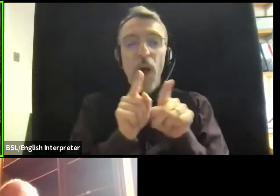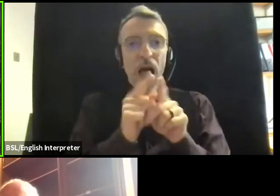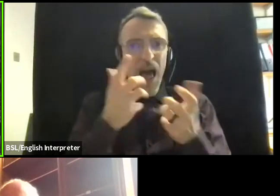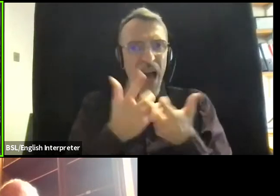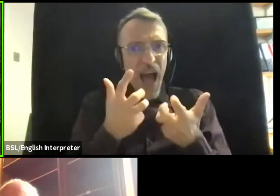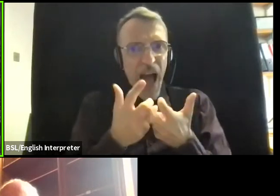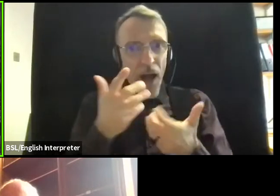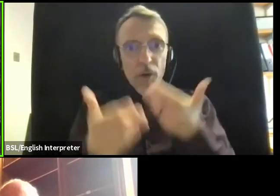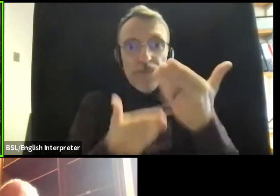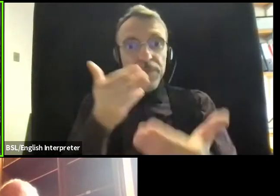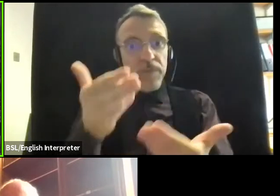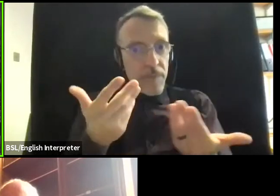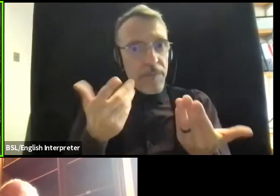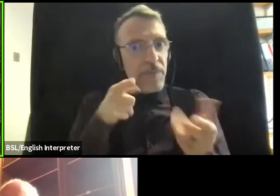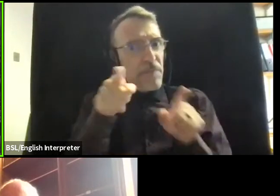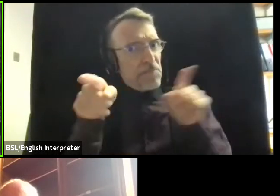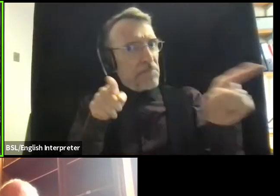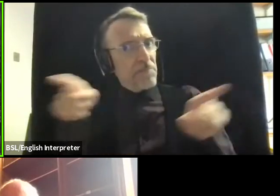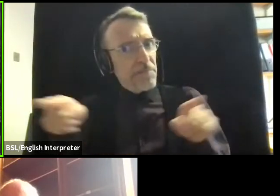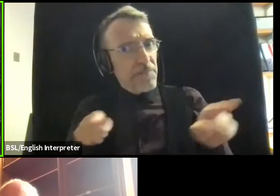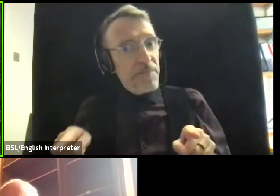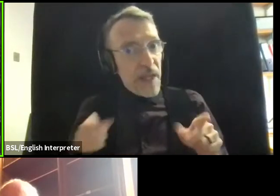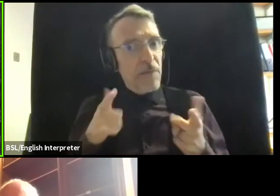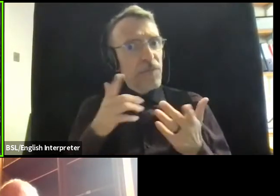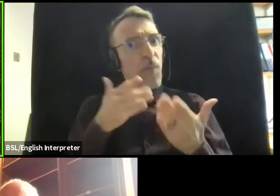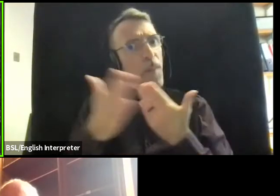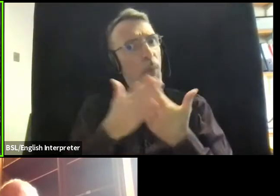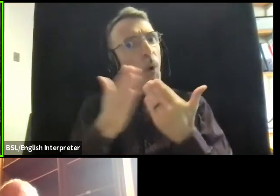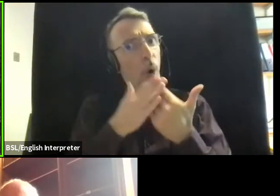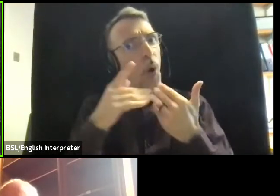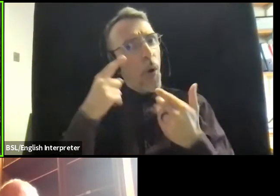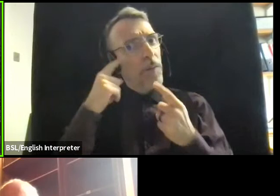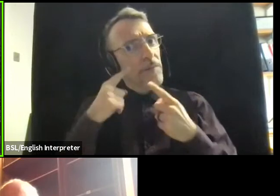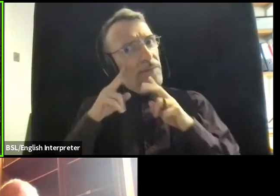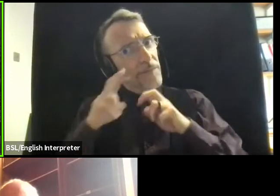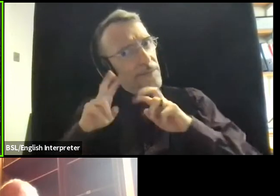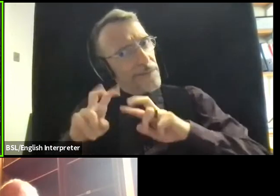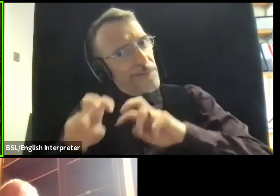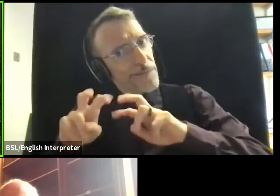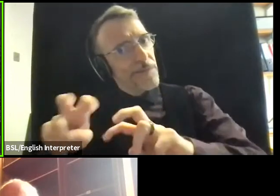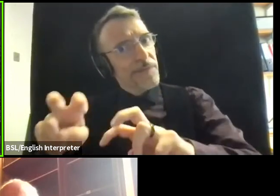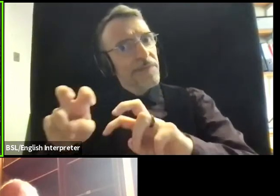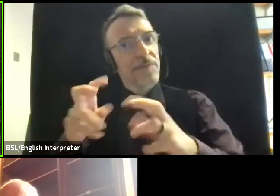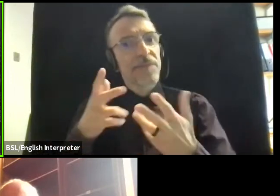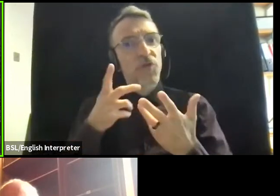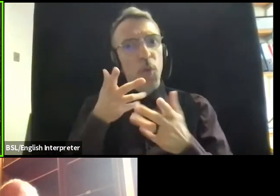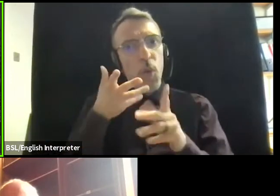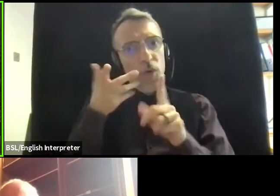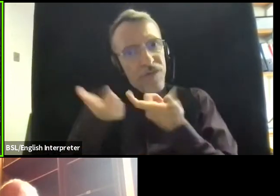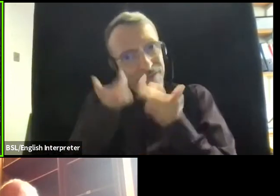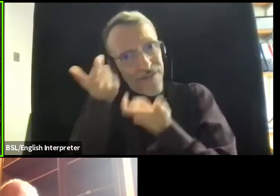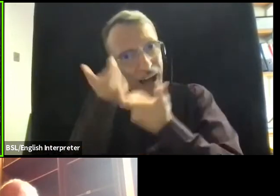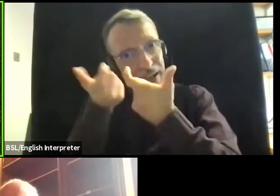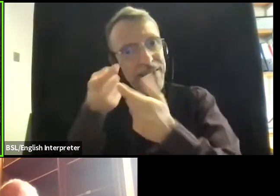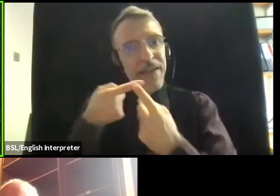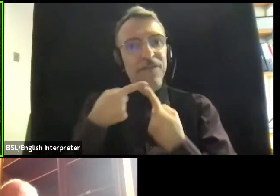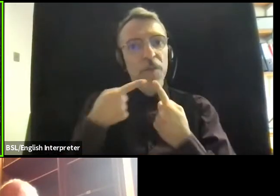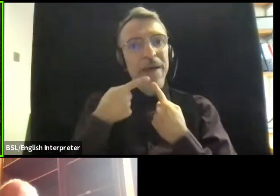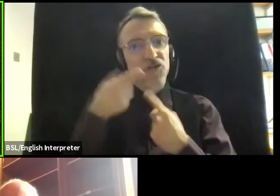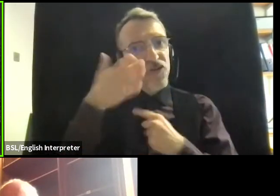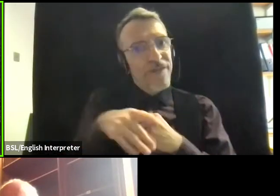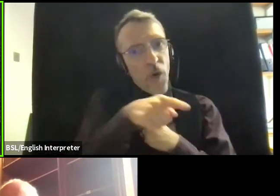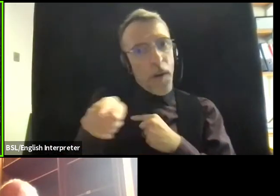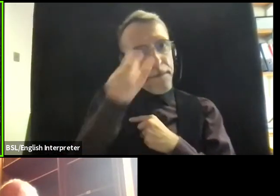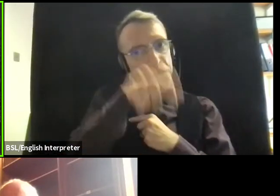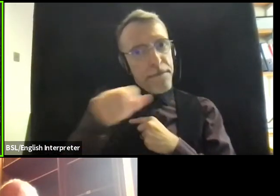we work as a program, do we need to be more purposeful about being multi-vocal, but also thinking about our